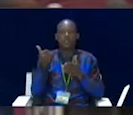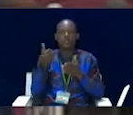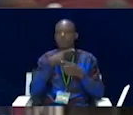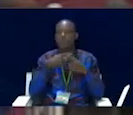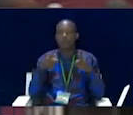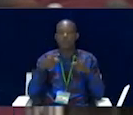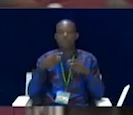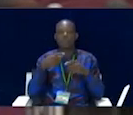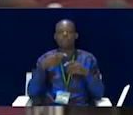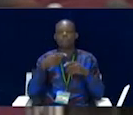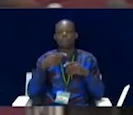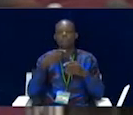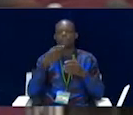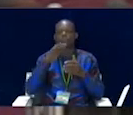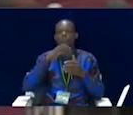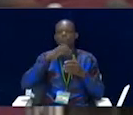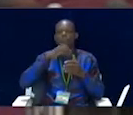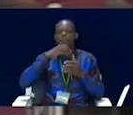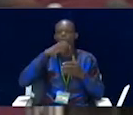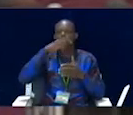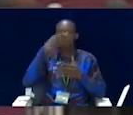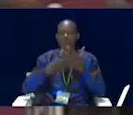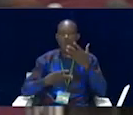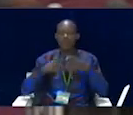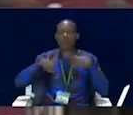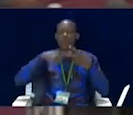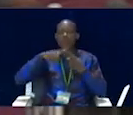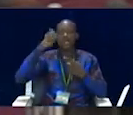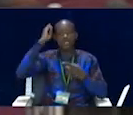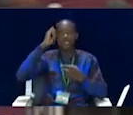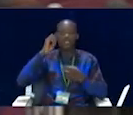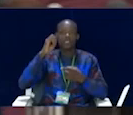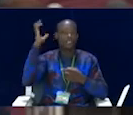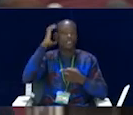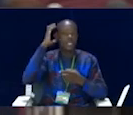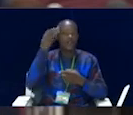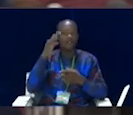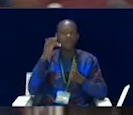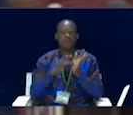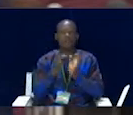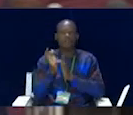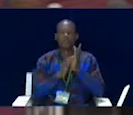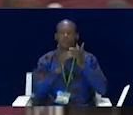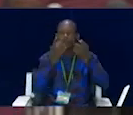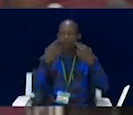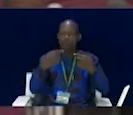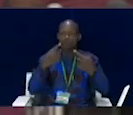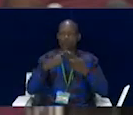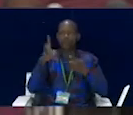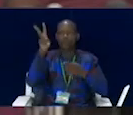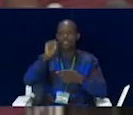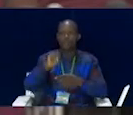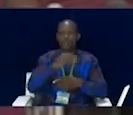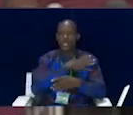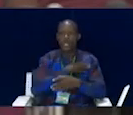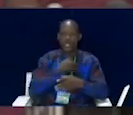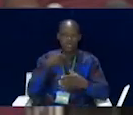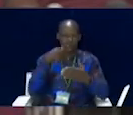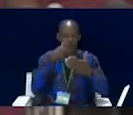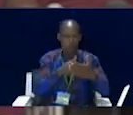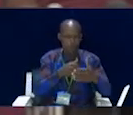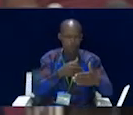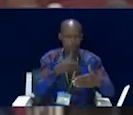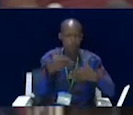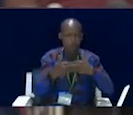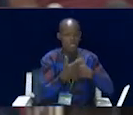worse. When she heard of Jesus, came to him, and pressed behind him,